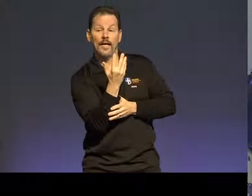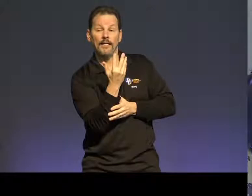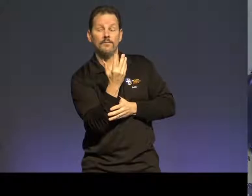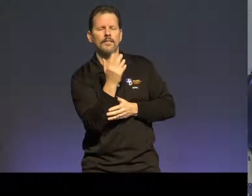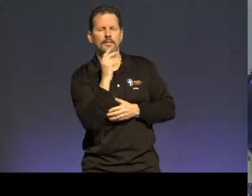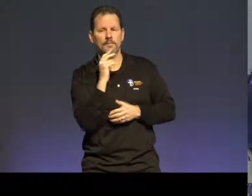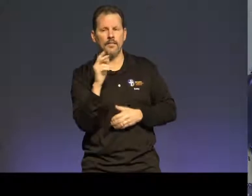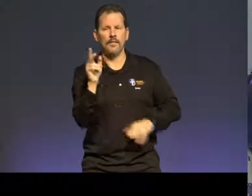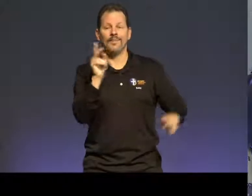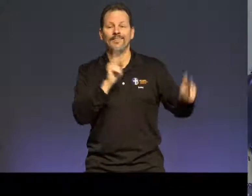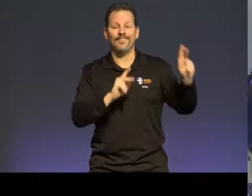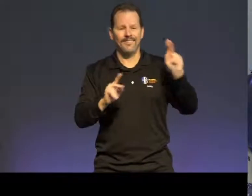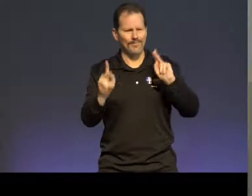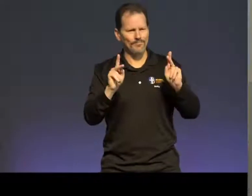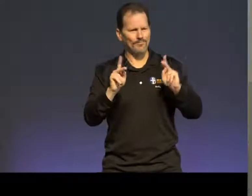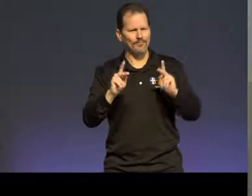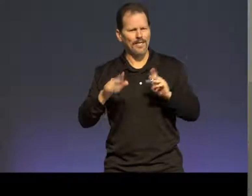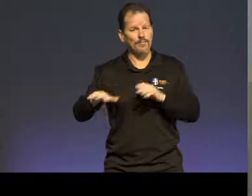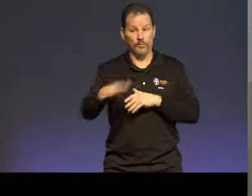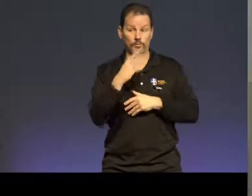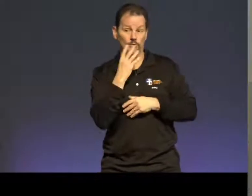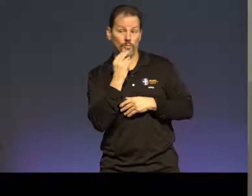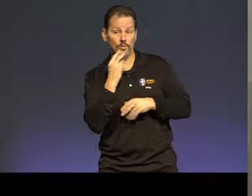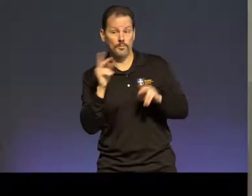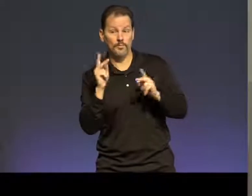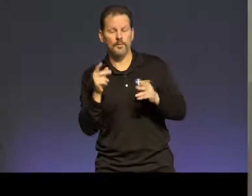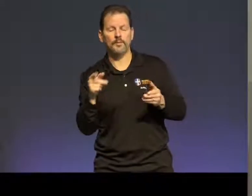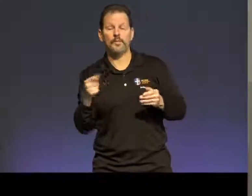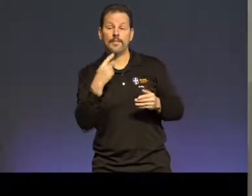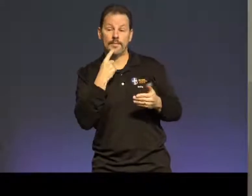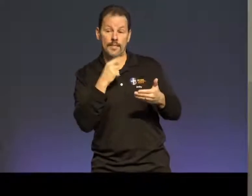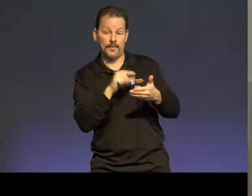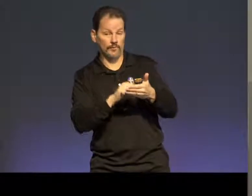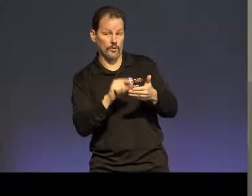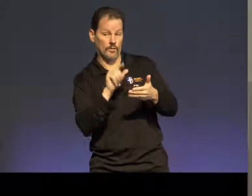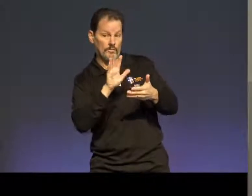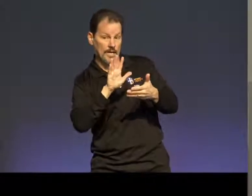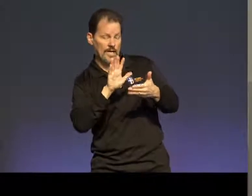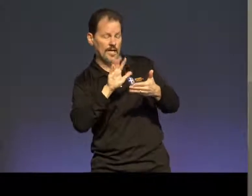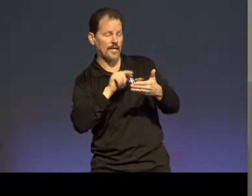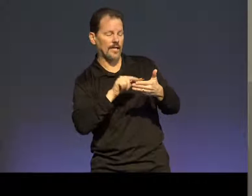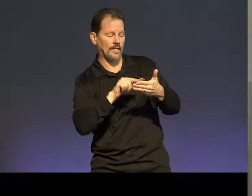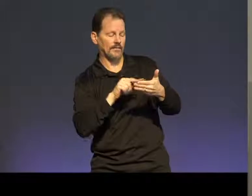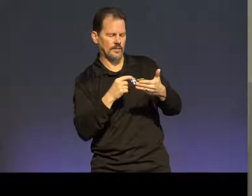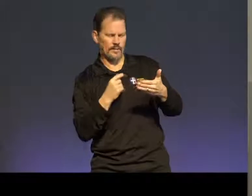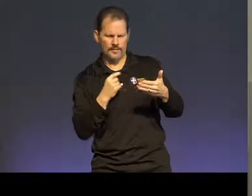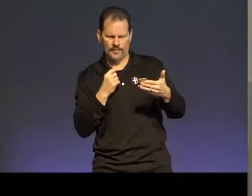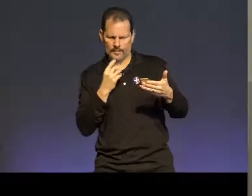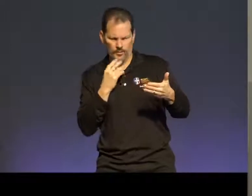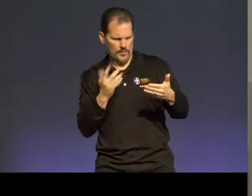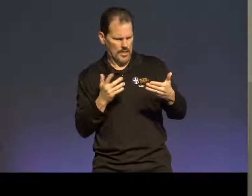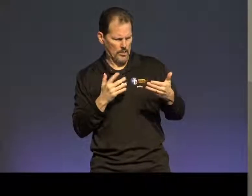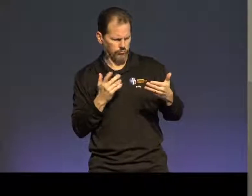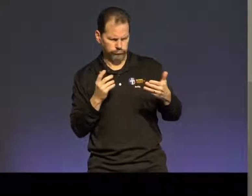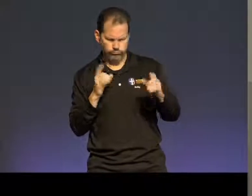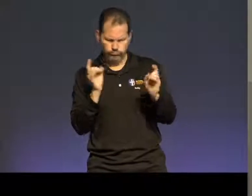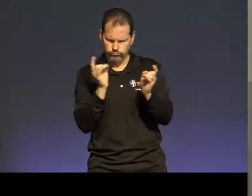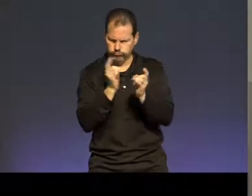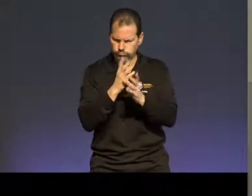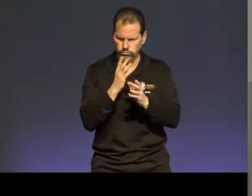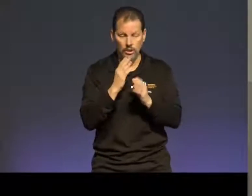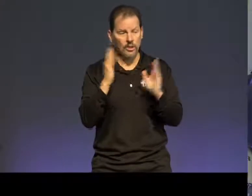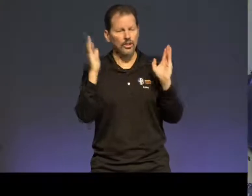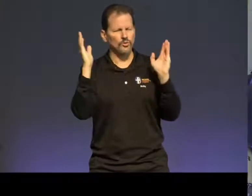something. The Bible says in verse 5 that the people saw, or Israel saw, that they were in trouble. And the word there means to